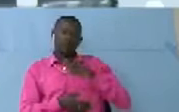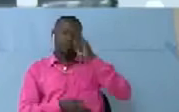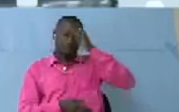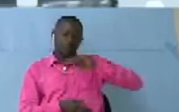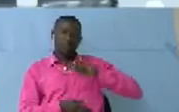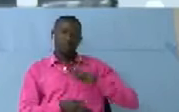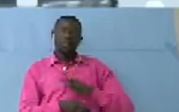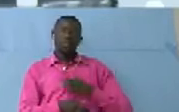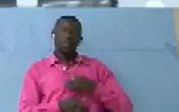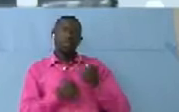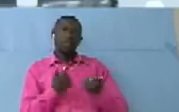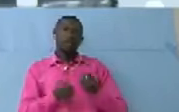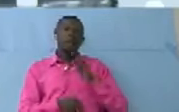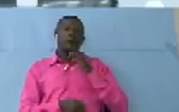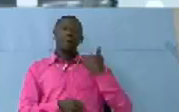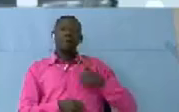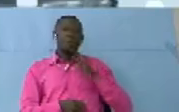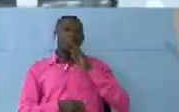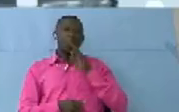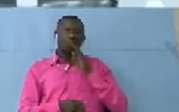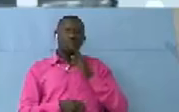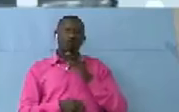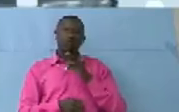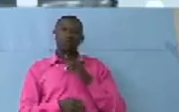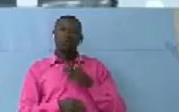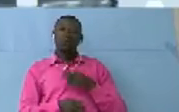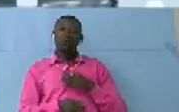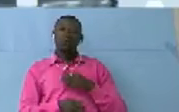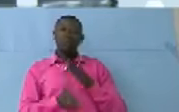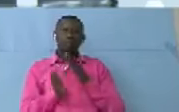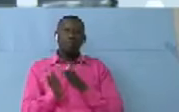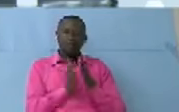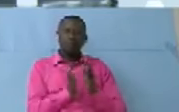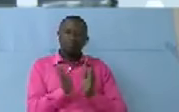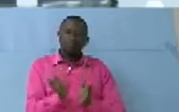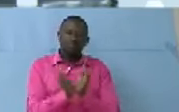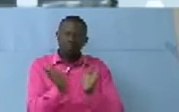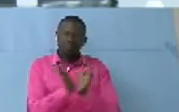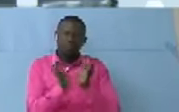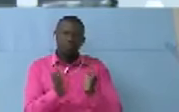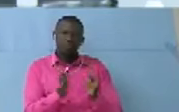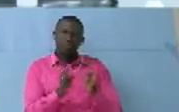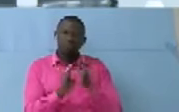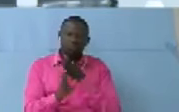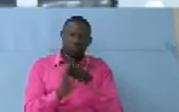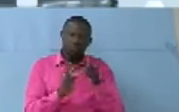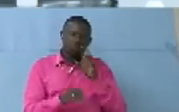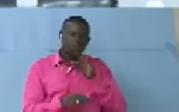And the people who sent us or who task us to do this, we are not prepared to reveal their names.